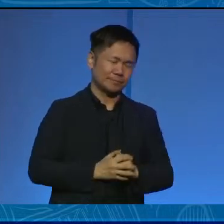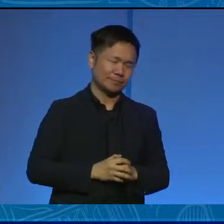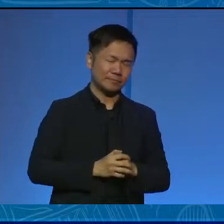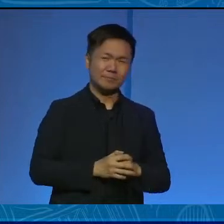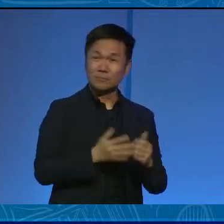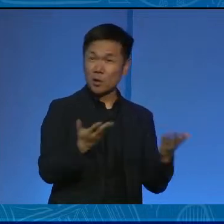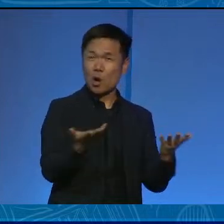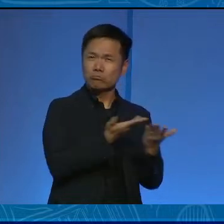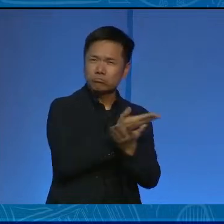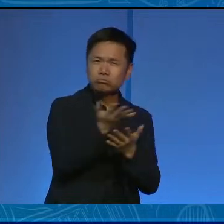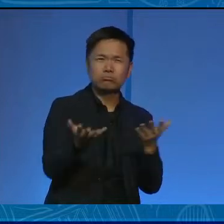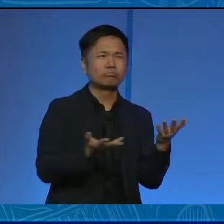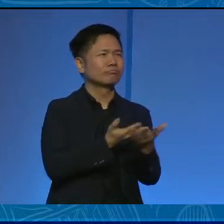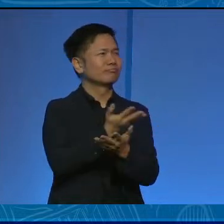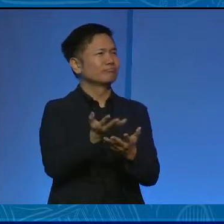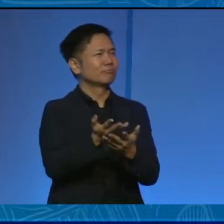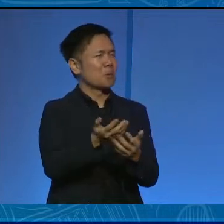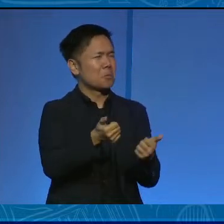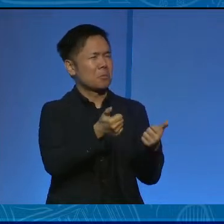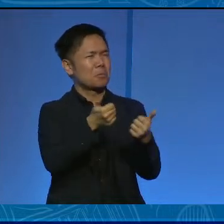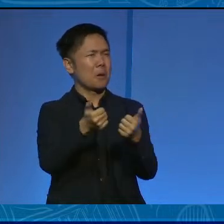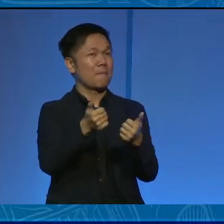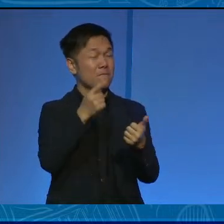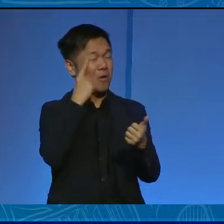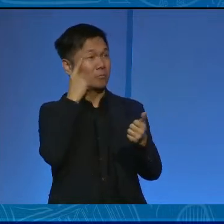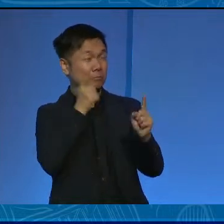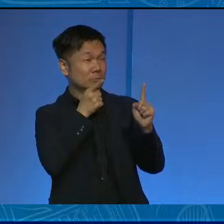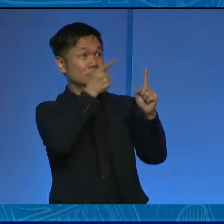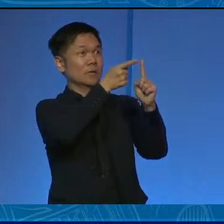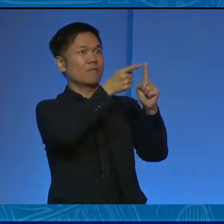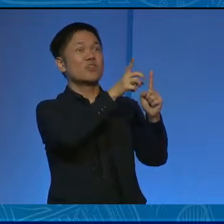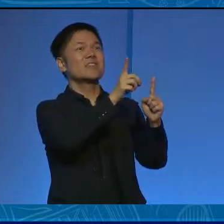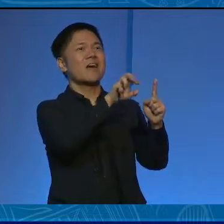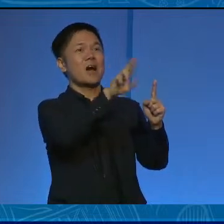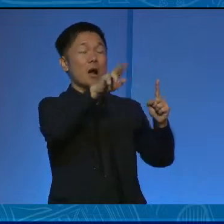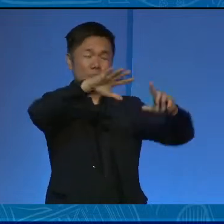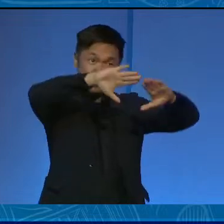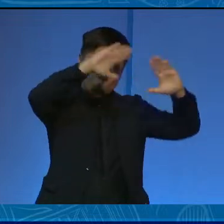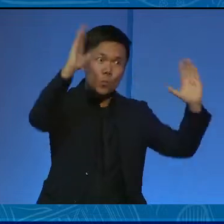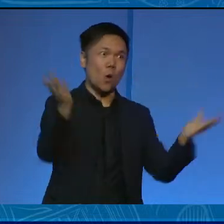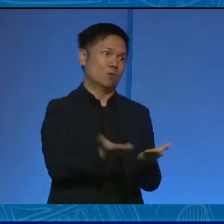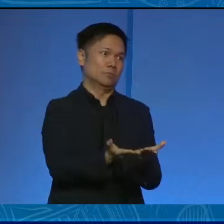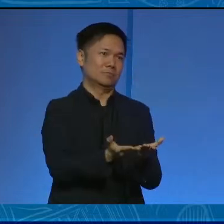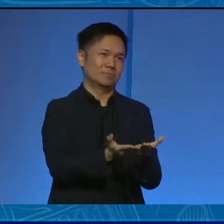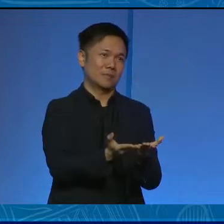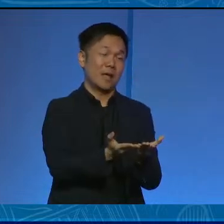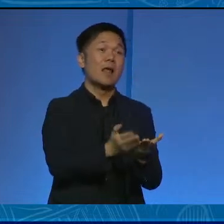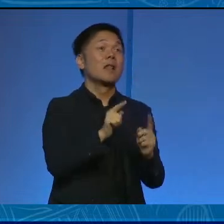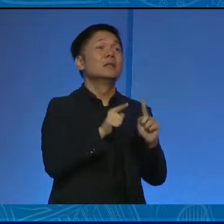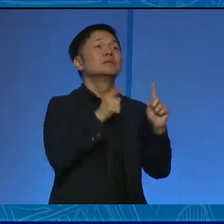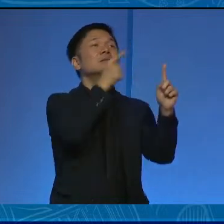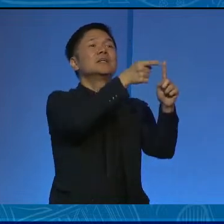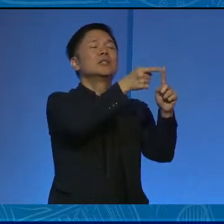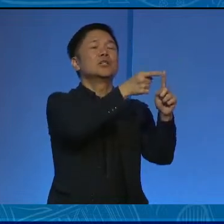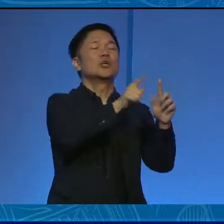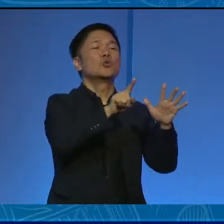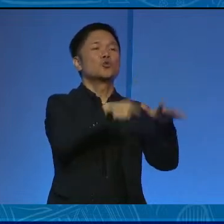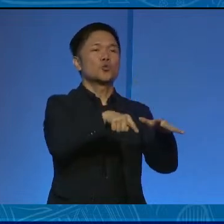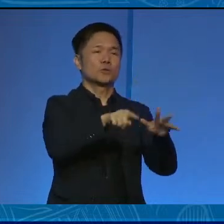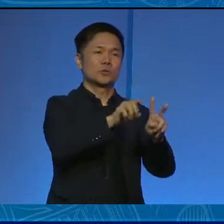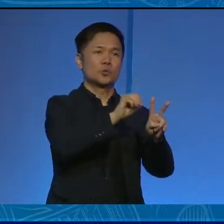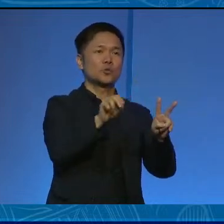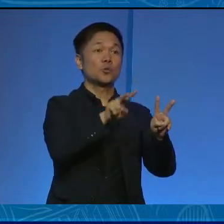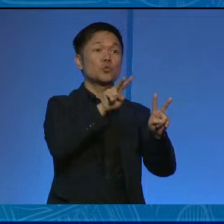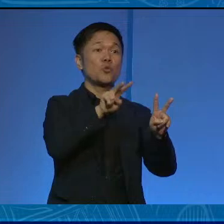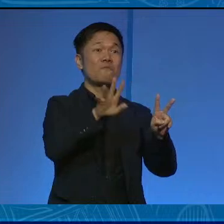deliberations here will inform the preparation for the Global Platform for Disaster Risk Reduction, which will take place in June 2025